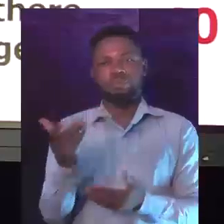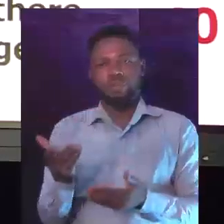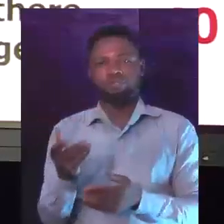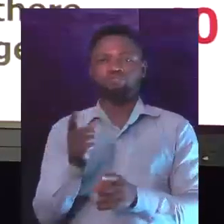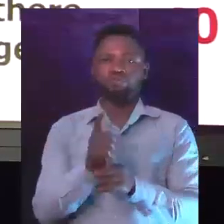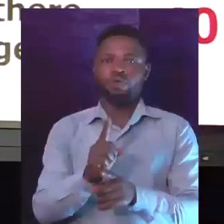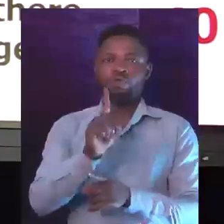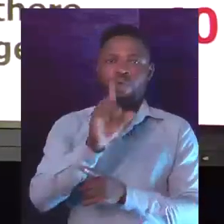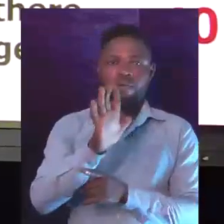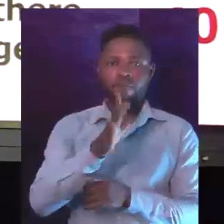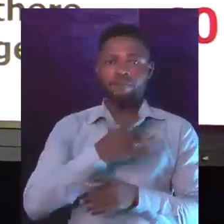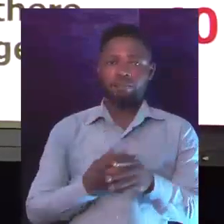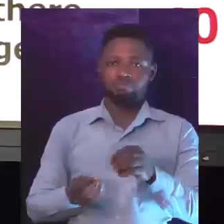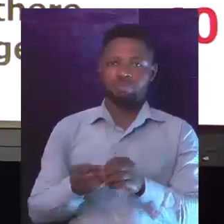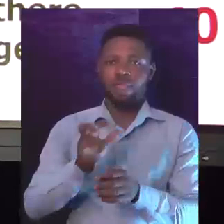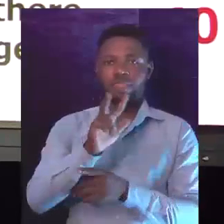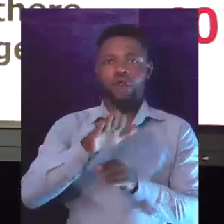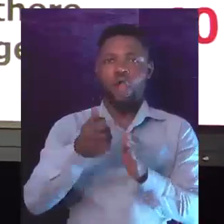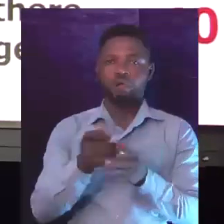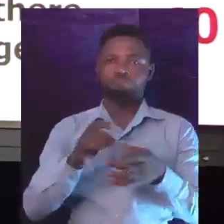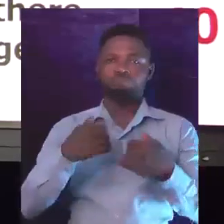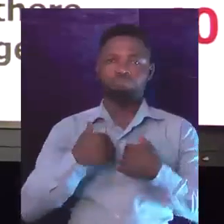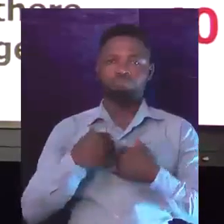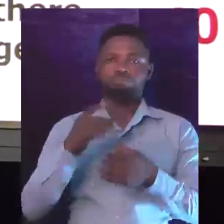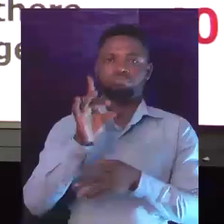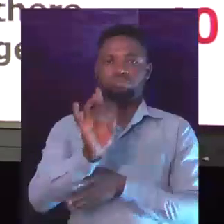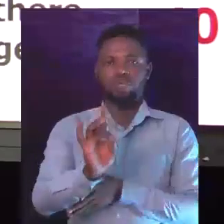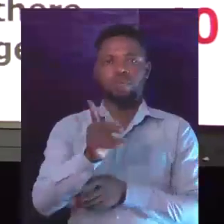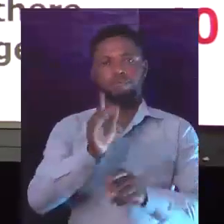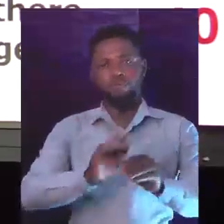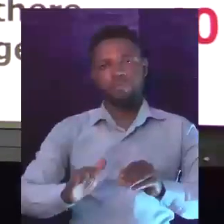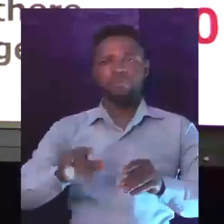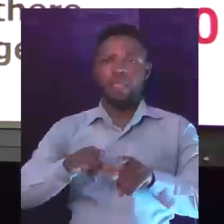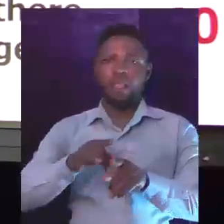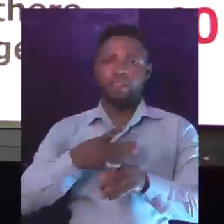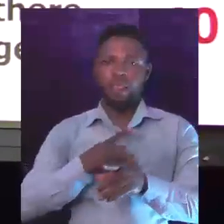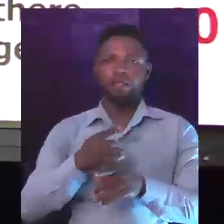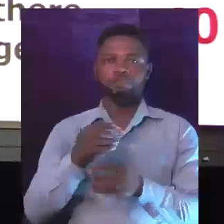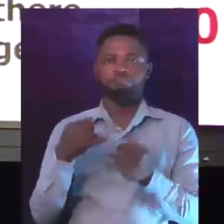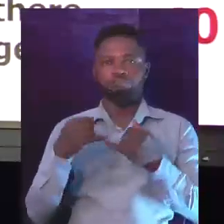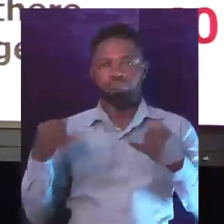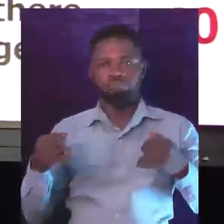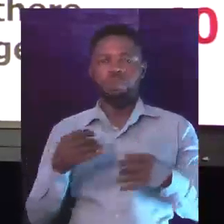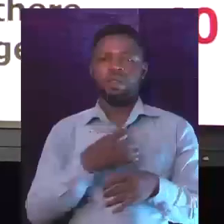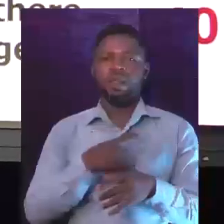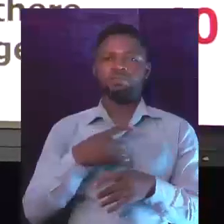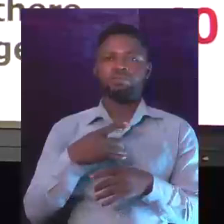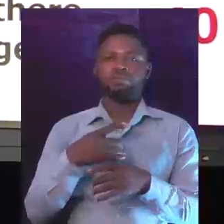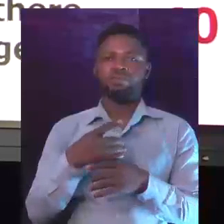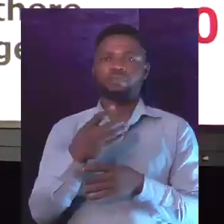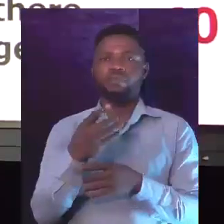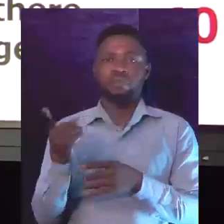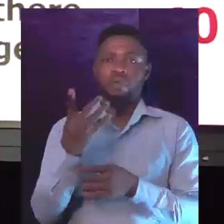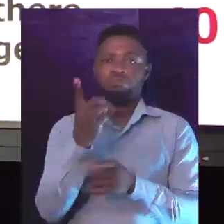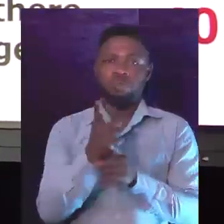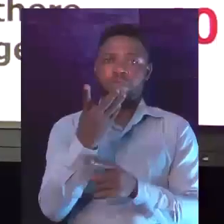12. Here, just 1 5 and an extra 3. Altogether, we have 8 pupils liking noodles. This one is